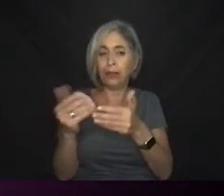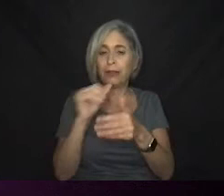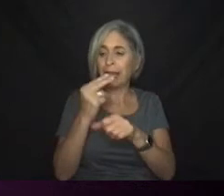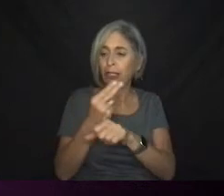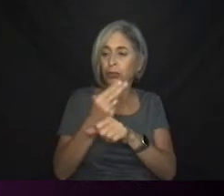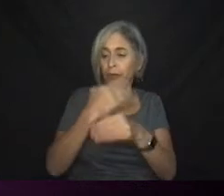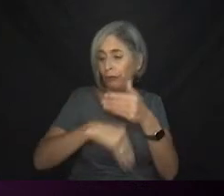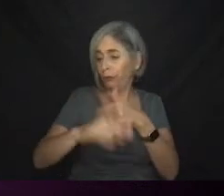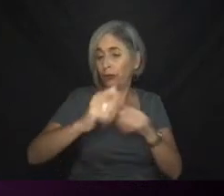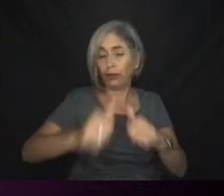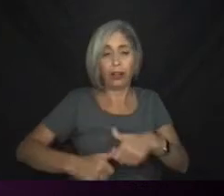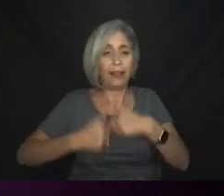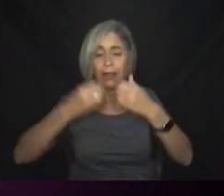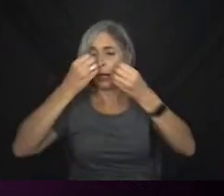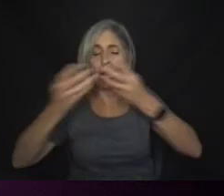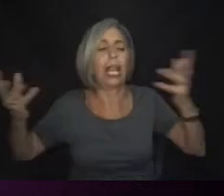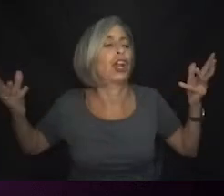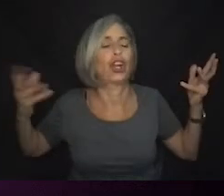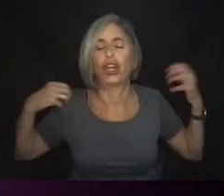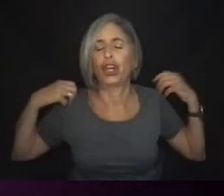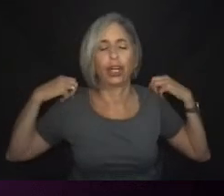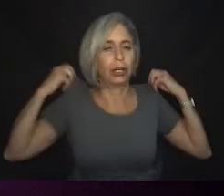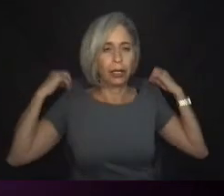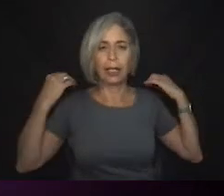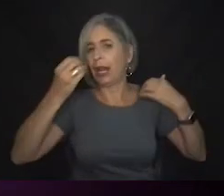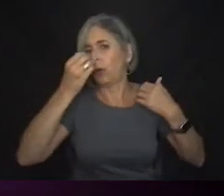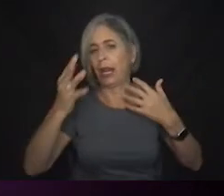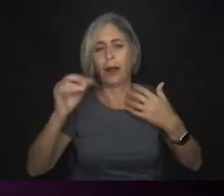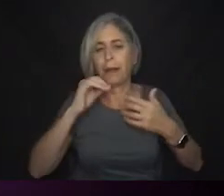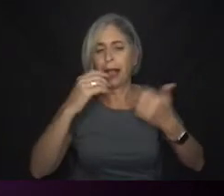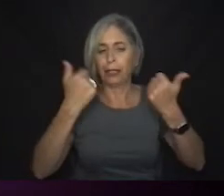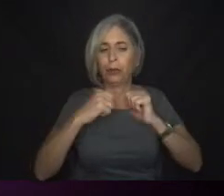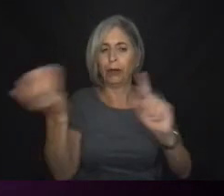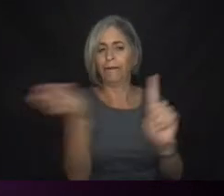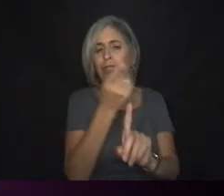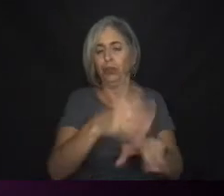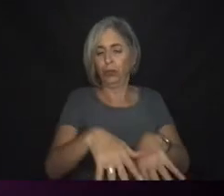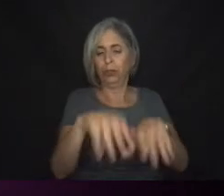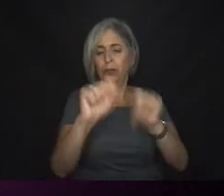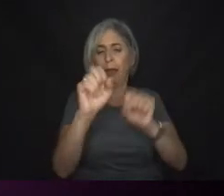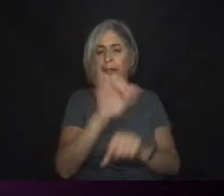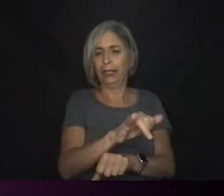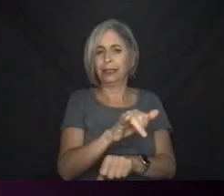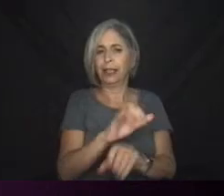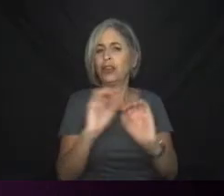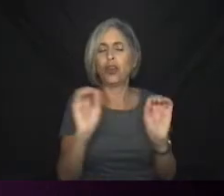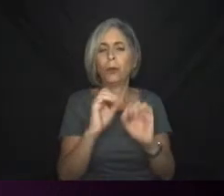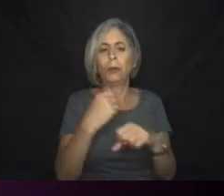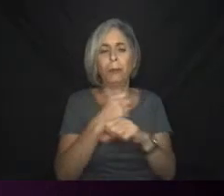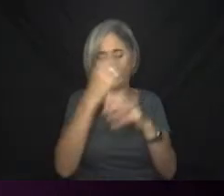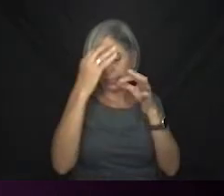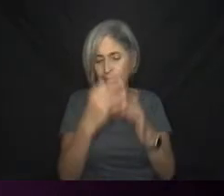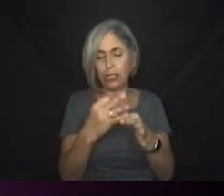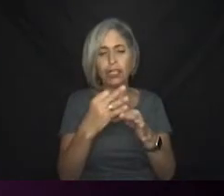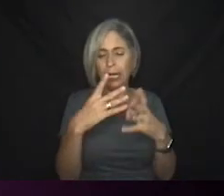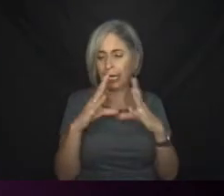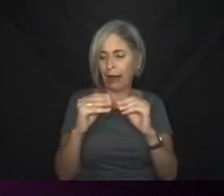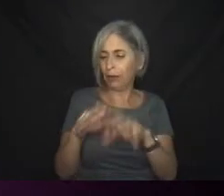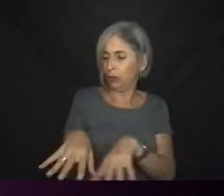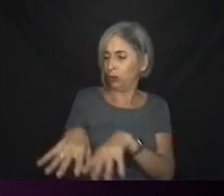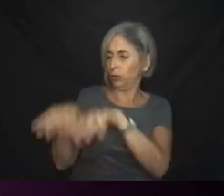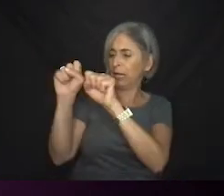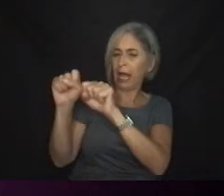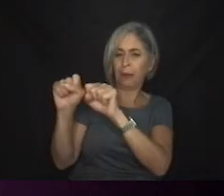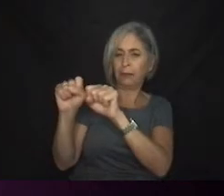use it for the rest of your life. I do not care, okay? I'm not trying to get you to adopt it. Nobody's going to make a decision in a conference to adopt